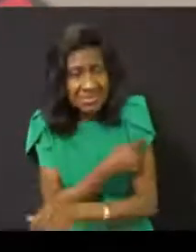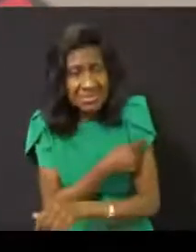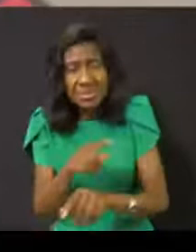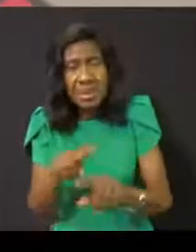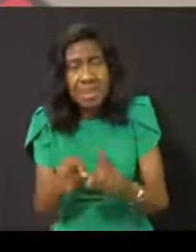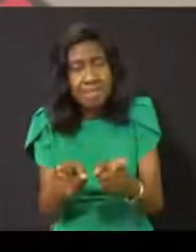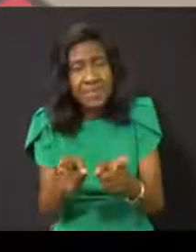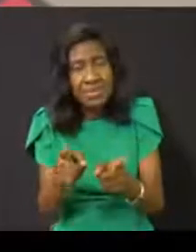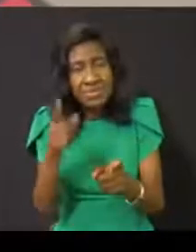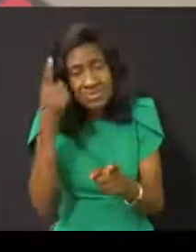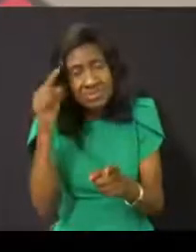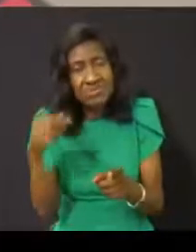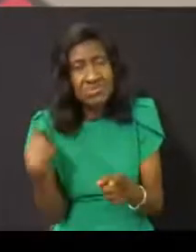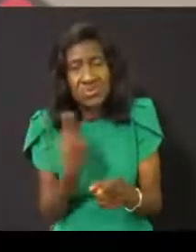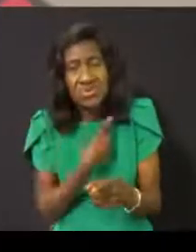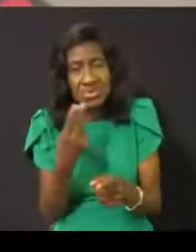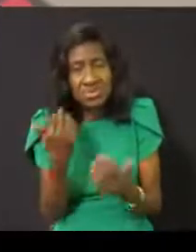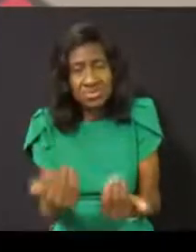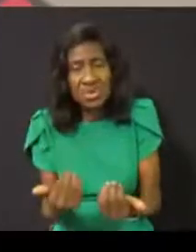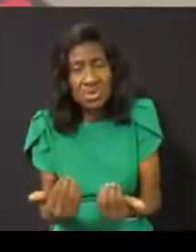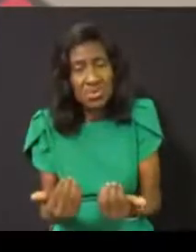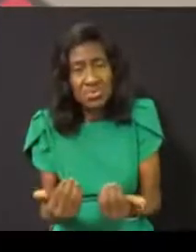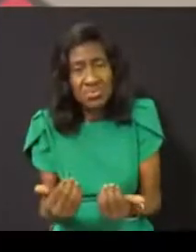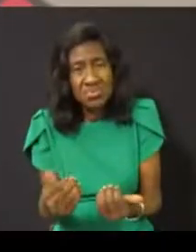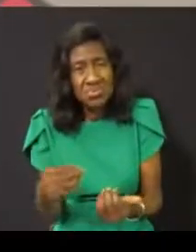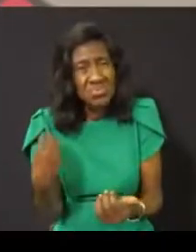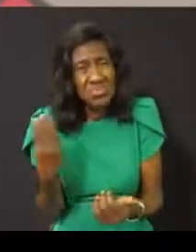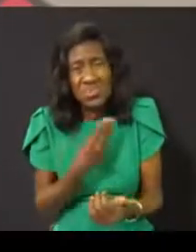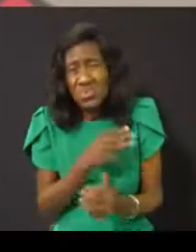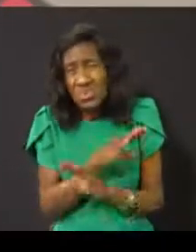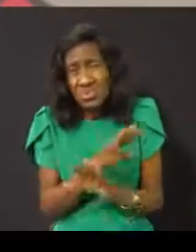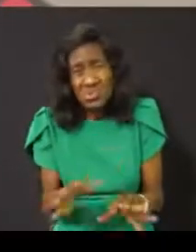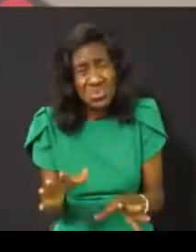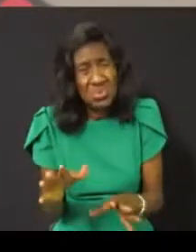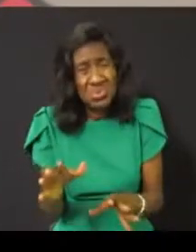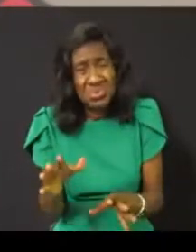moment, it is very difficult for us to ensure that we have that balance right.